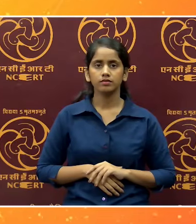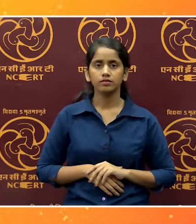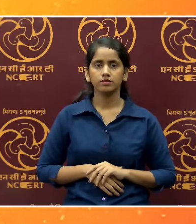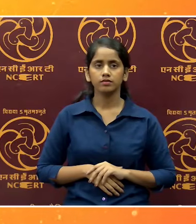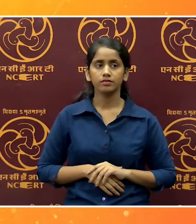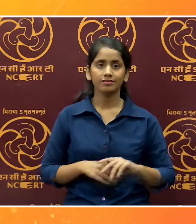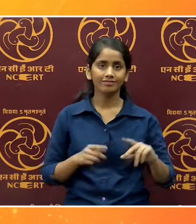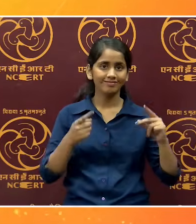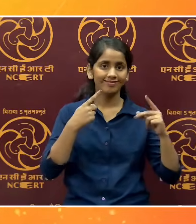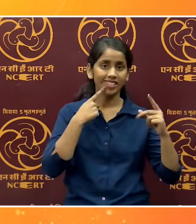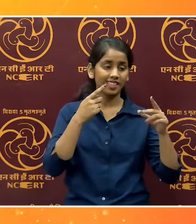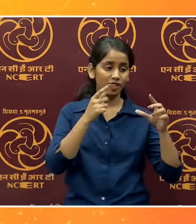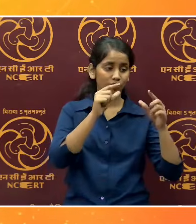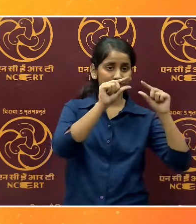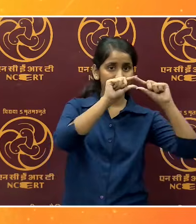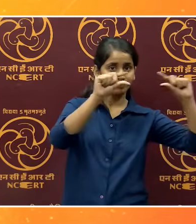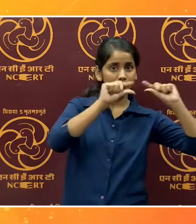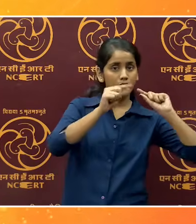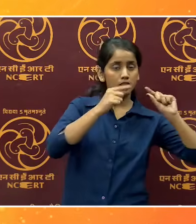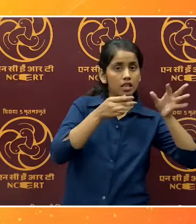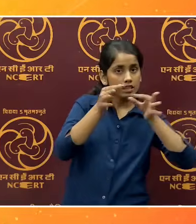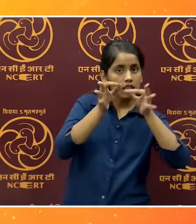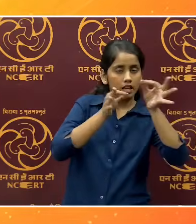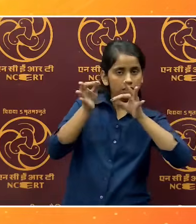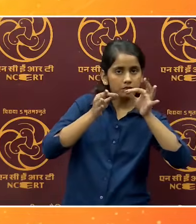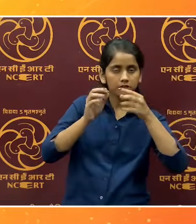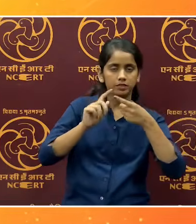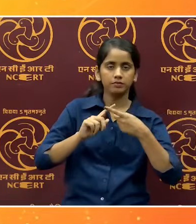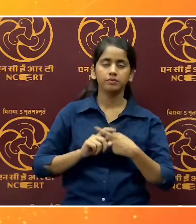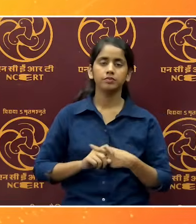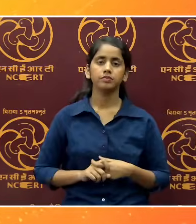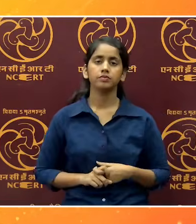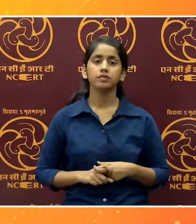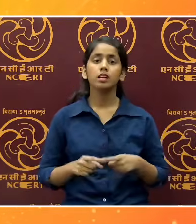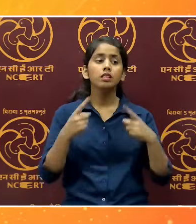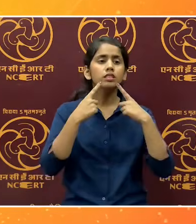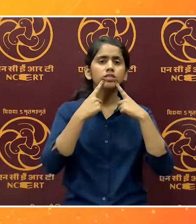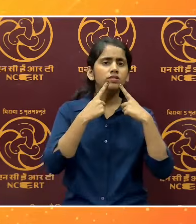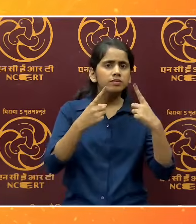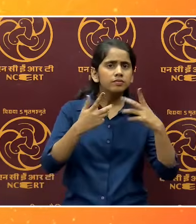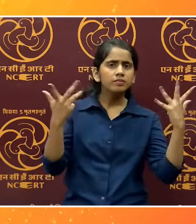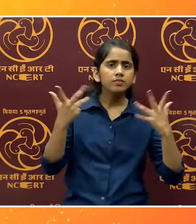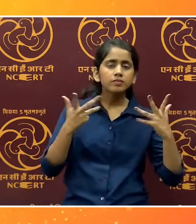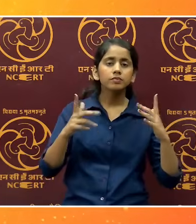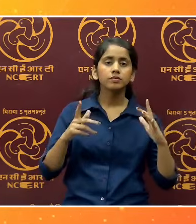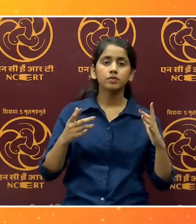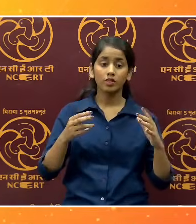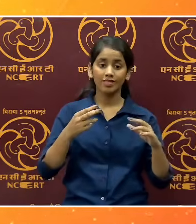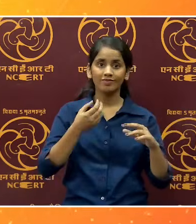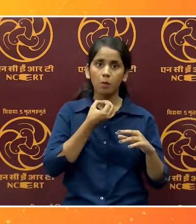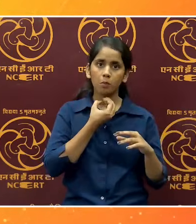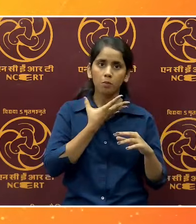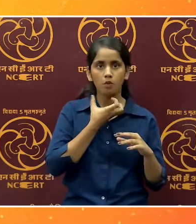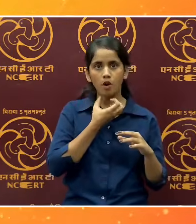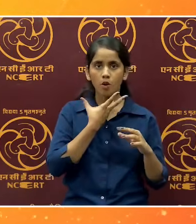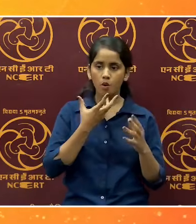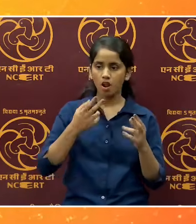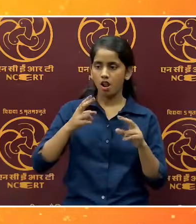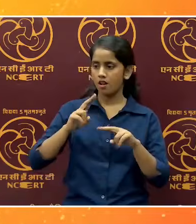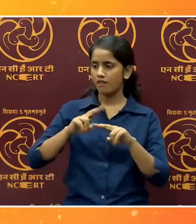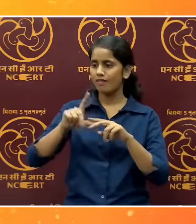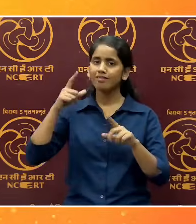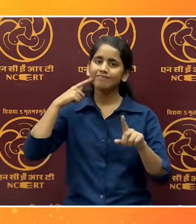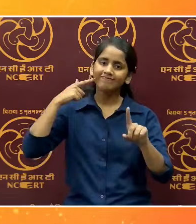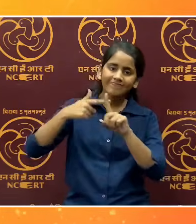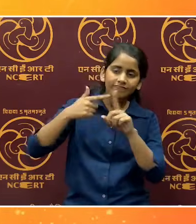It works so fast, now that's quite good. So, now you know the frog flicks the